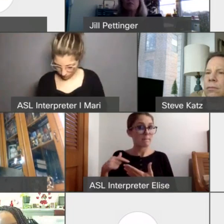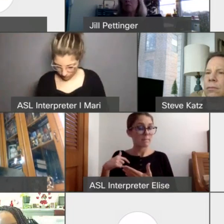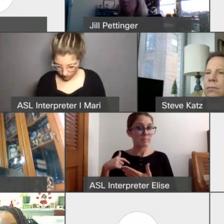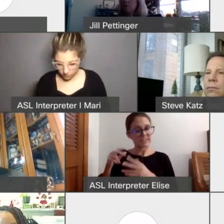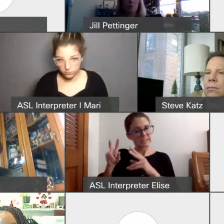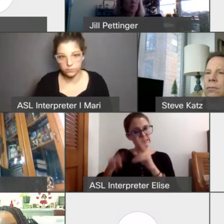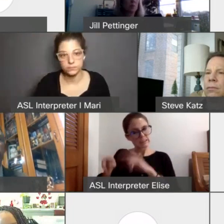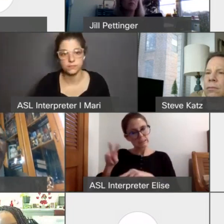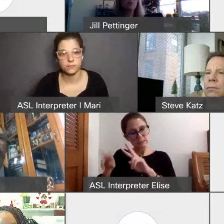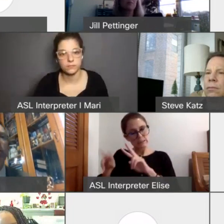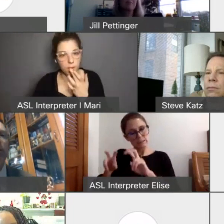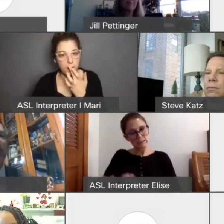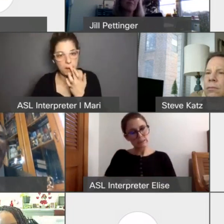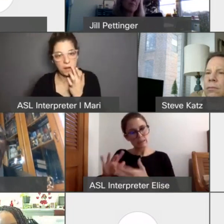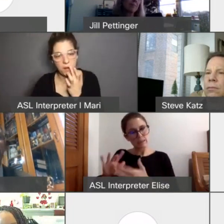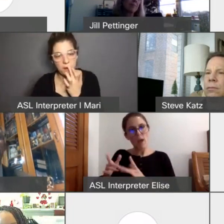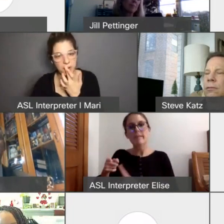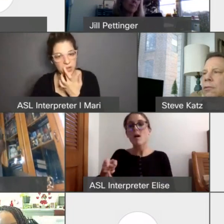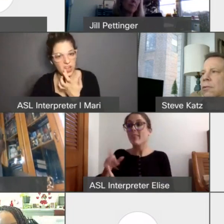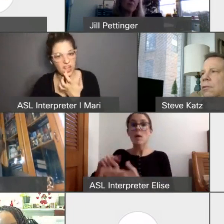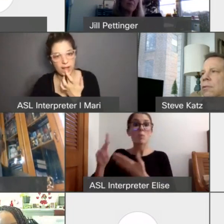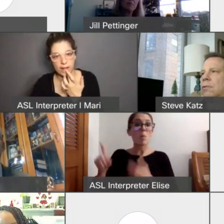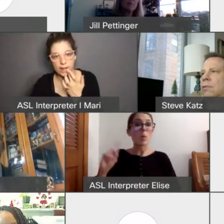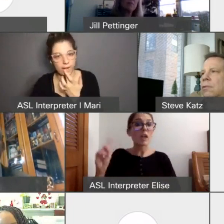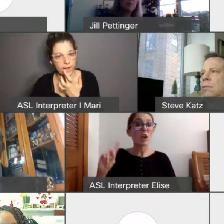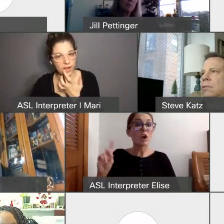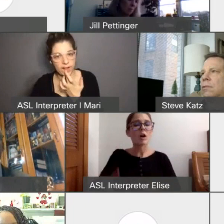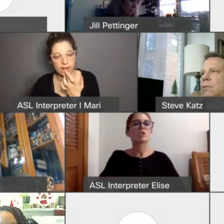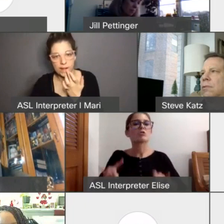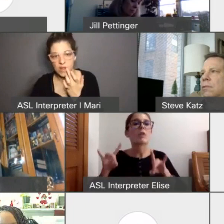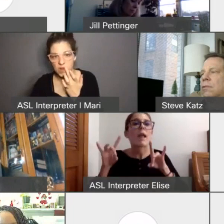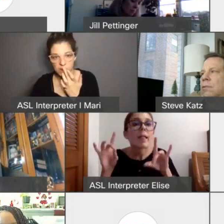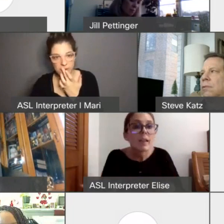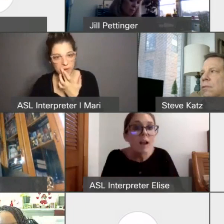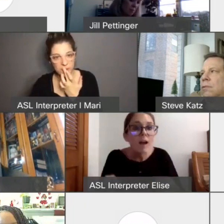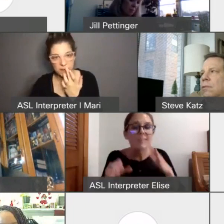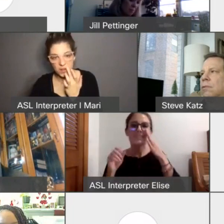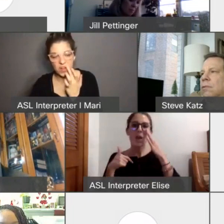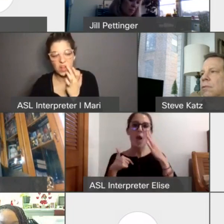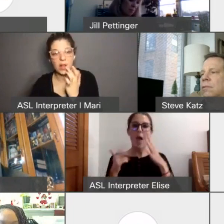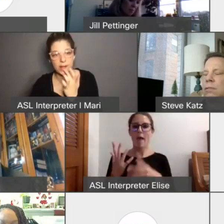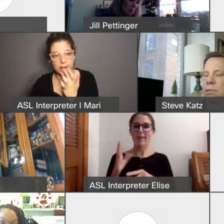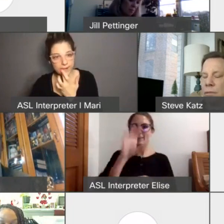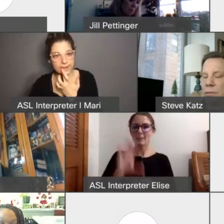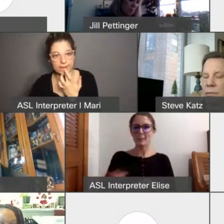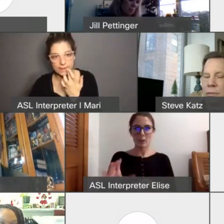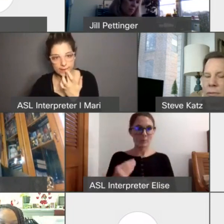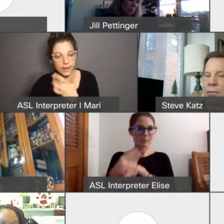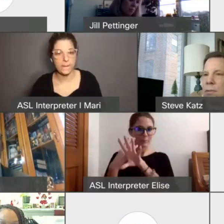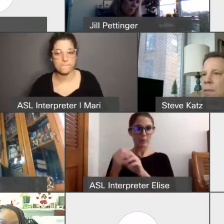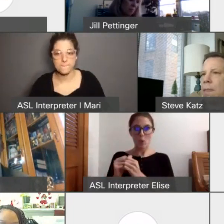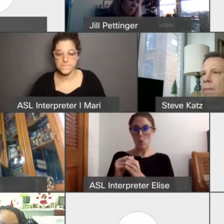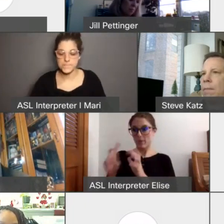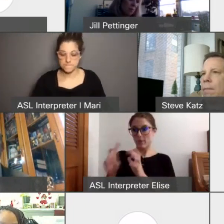but it was in Australia. And so I had one of those Zoom calls with the people from Australia, and it seemed